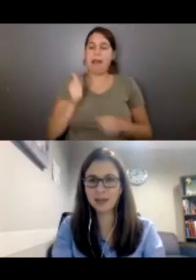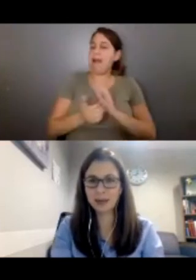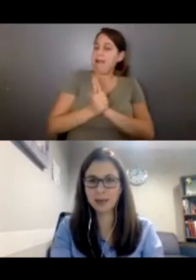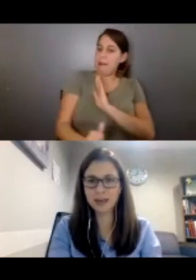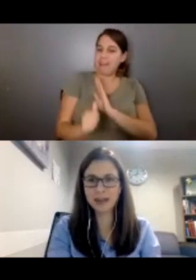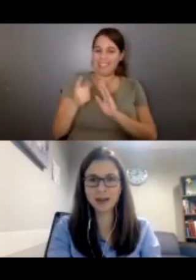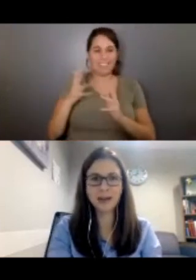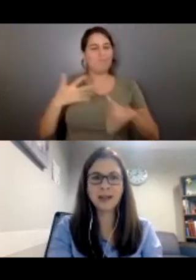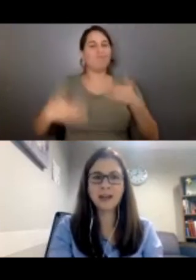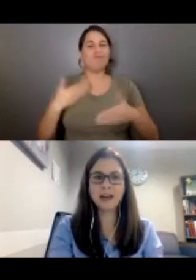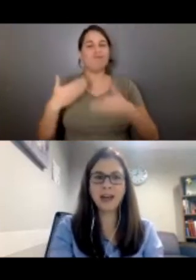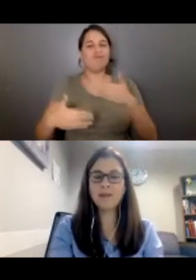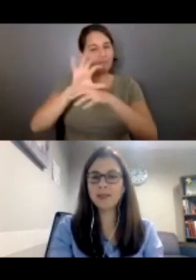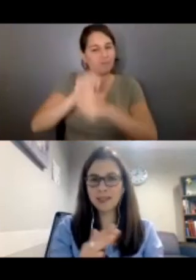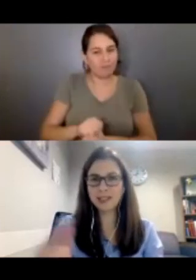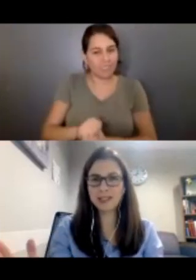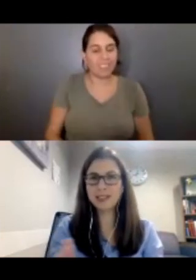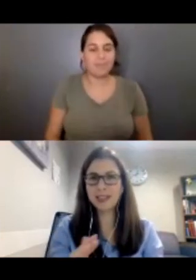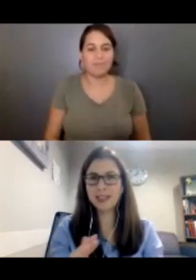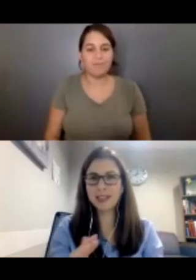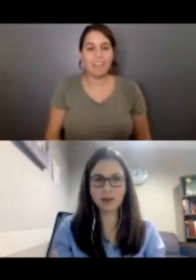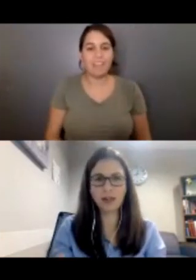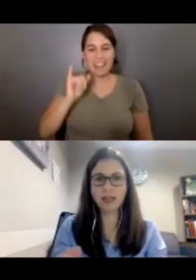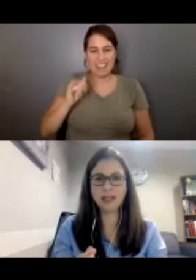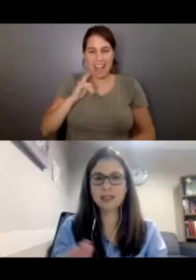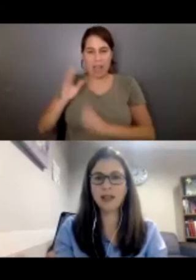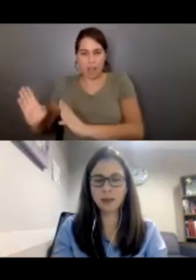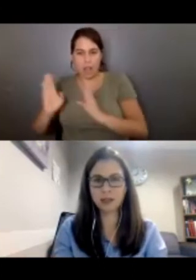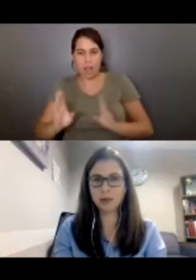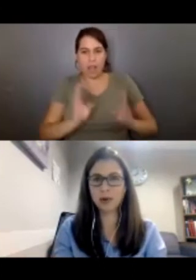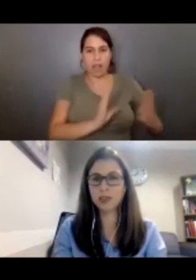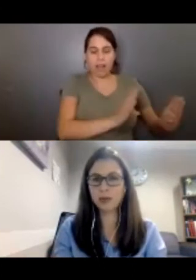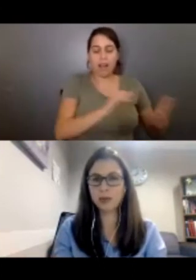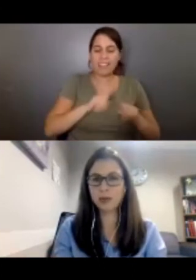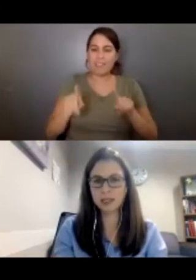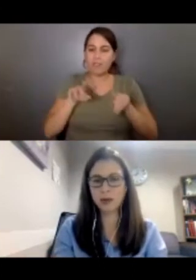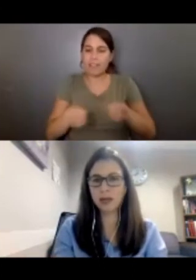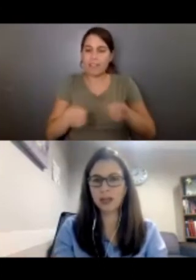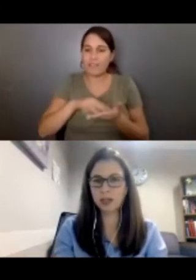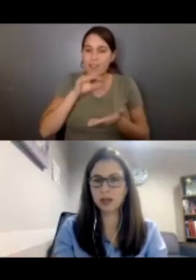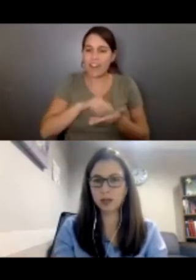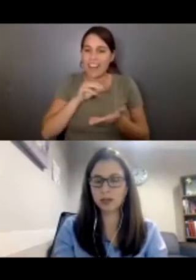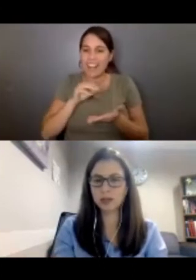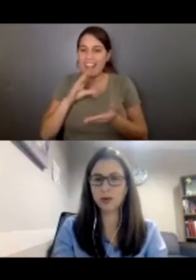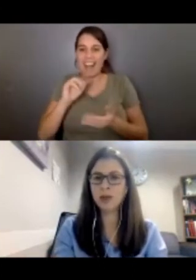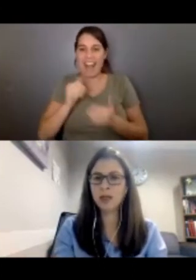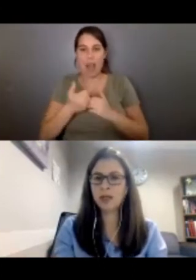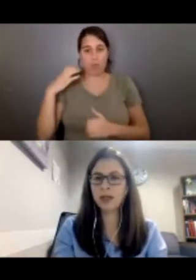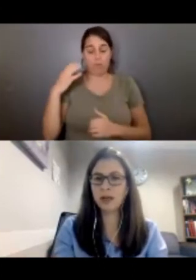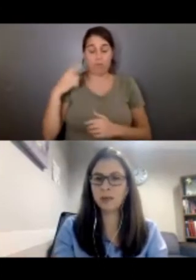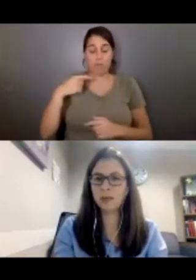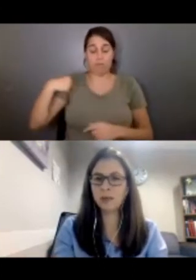highlighted and underlined part here emphasizes this stages of learning and this developmental approach that we take as communication coaches.